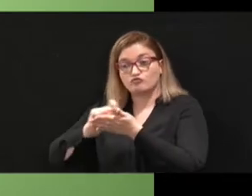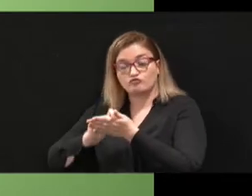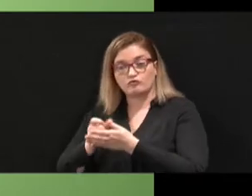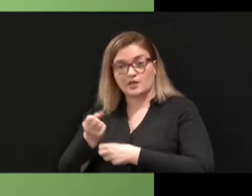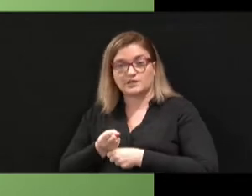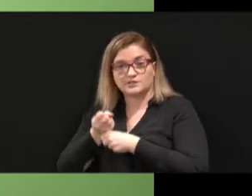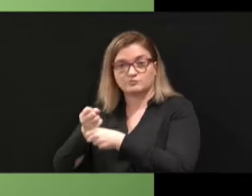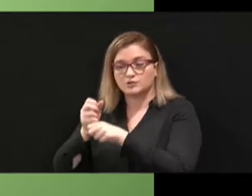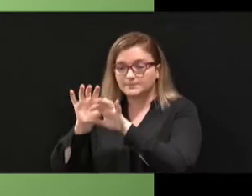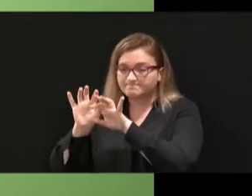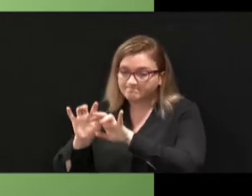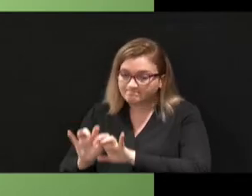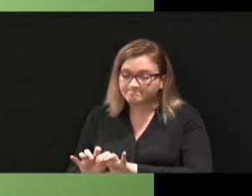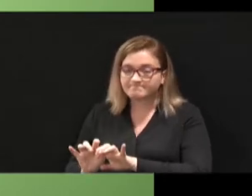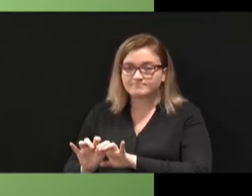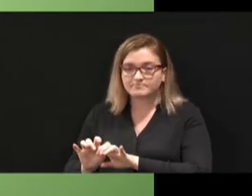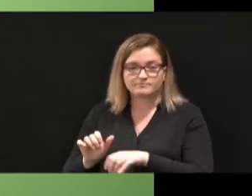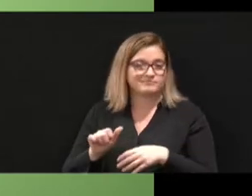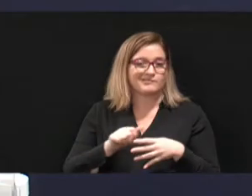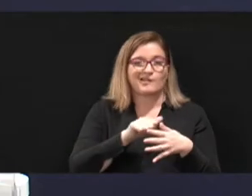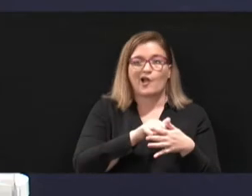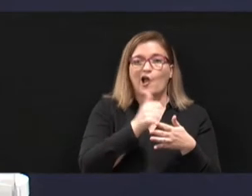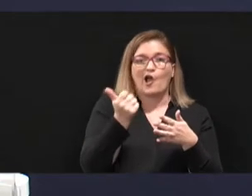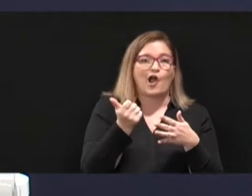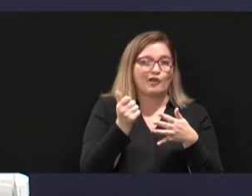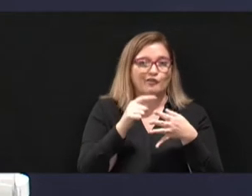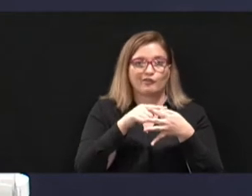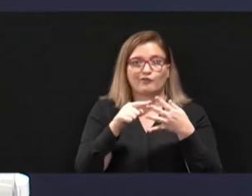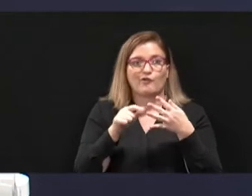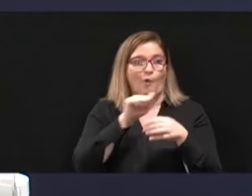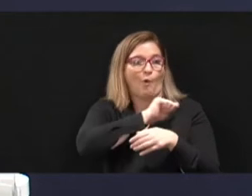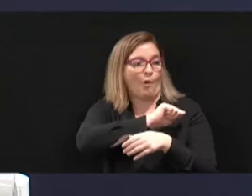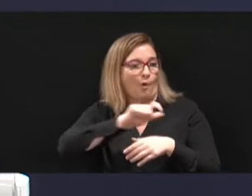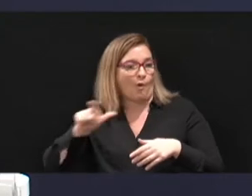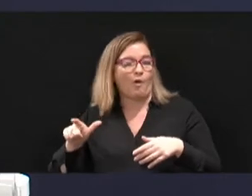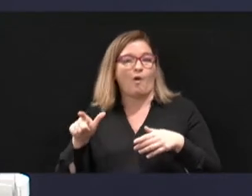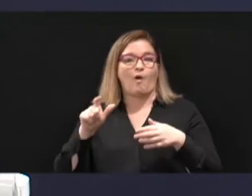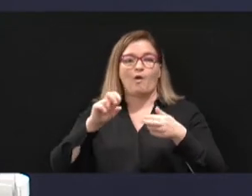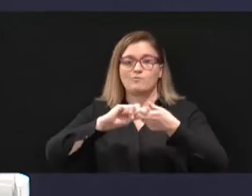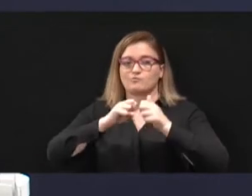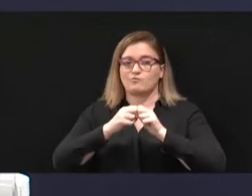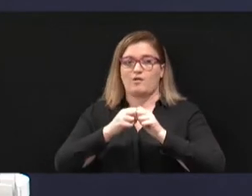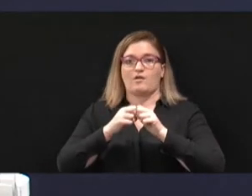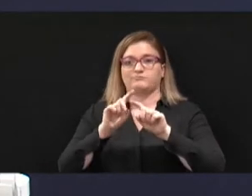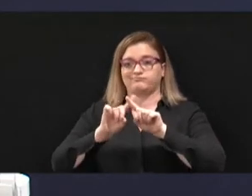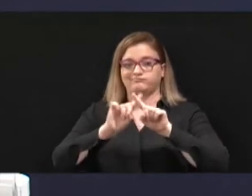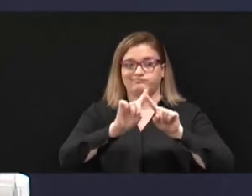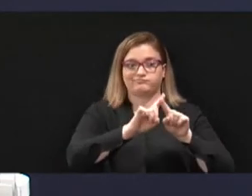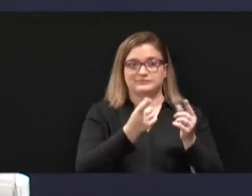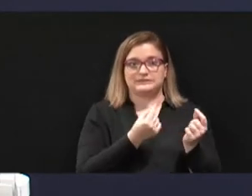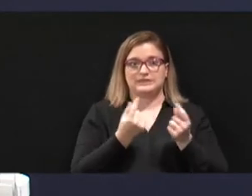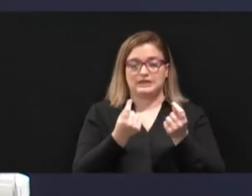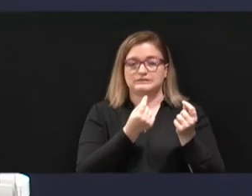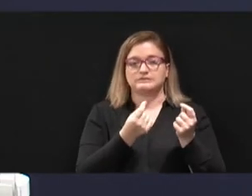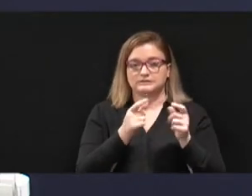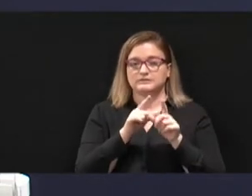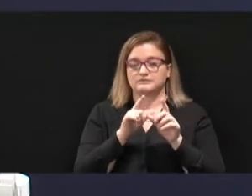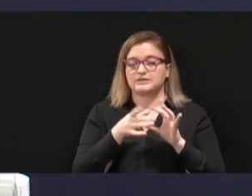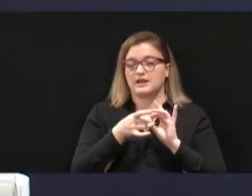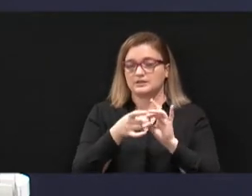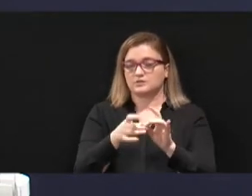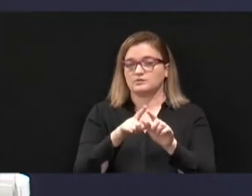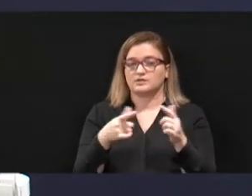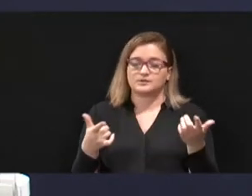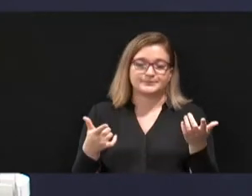component. Another person with dyslexia might have problems with all of those language tasks. So it comes up in